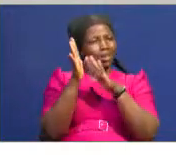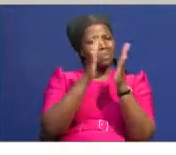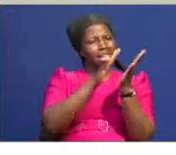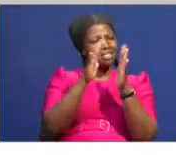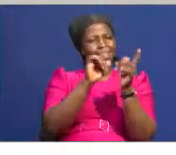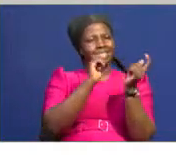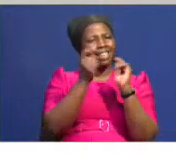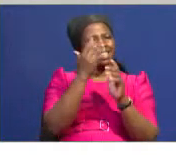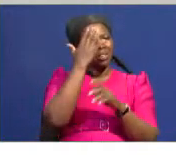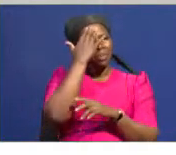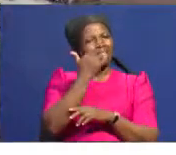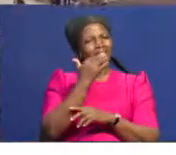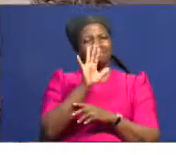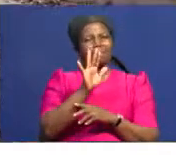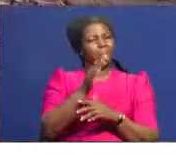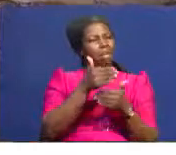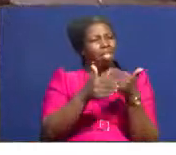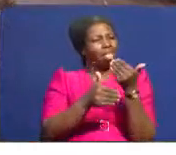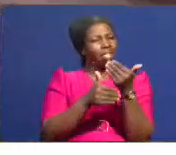inadequate infrastructure.